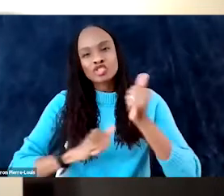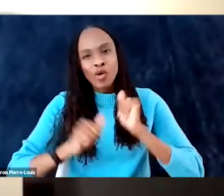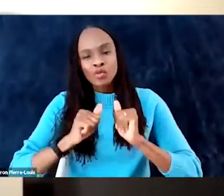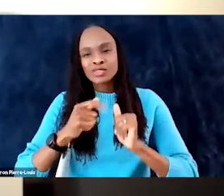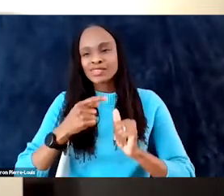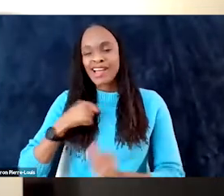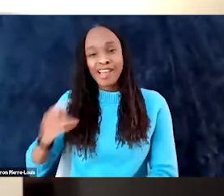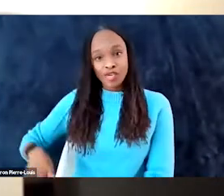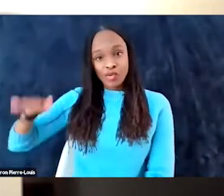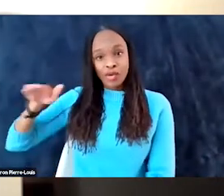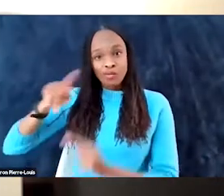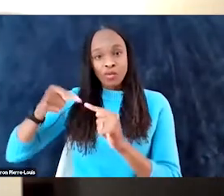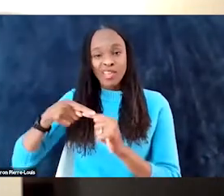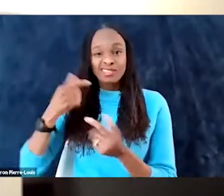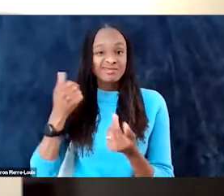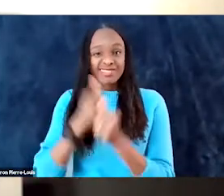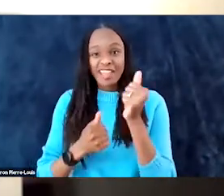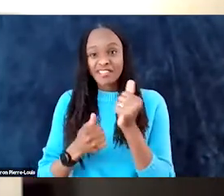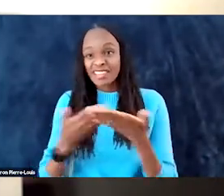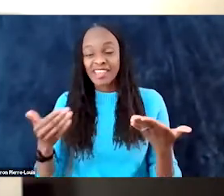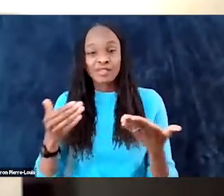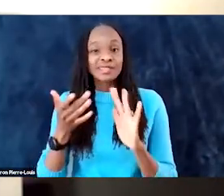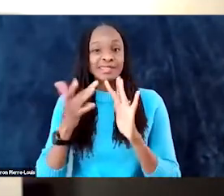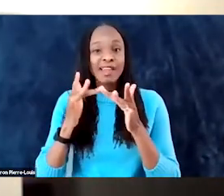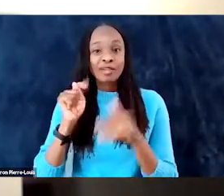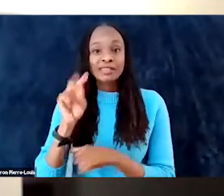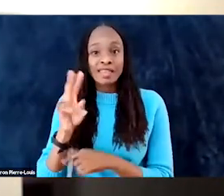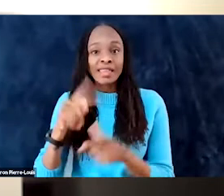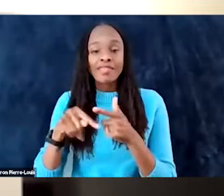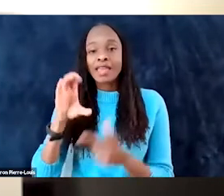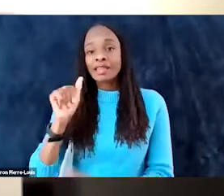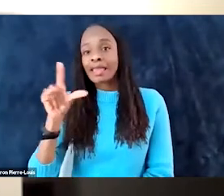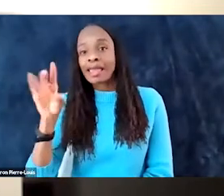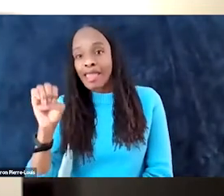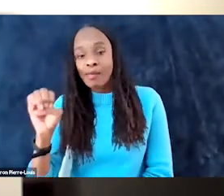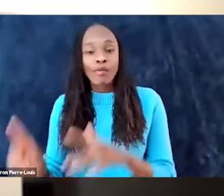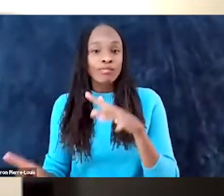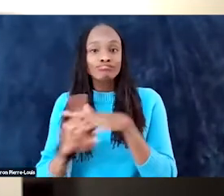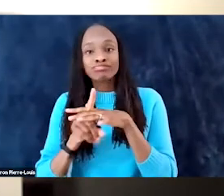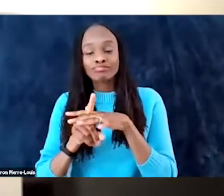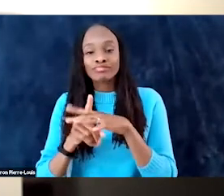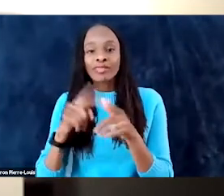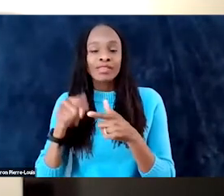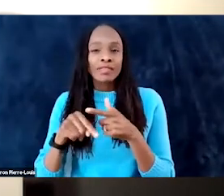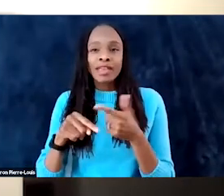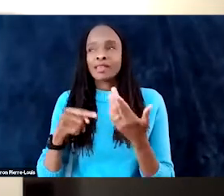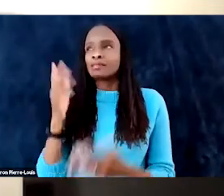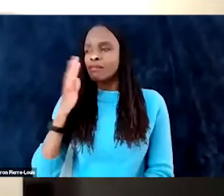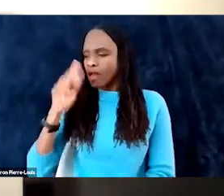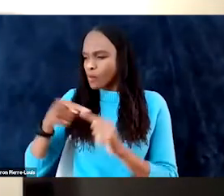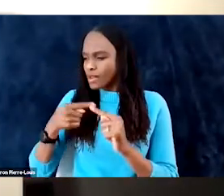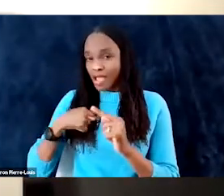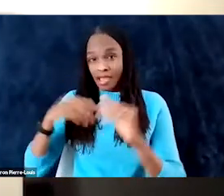brought up when everything was network television, and then cable came along. And you talk to, back when I used